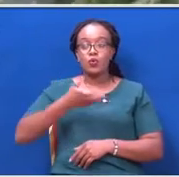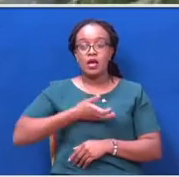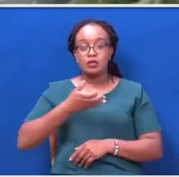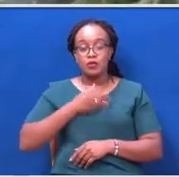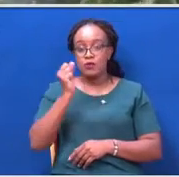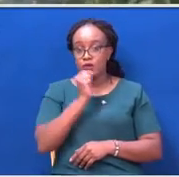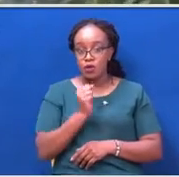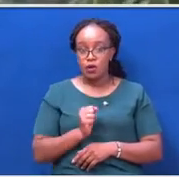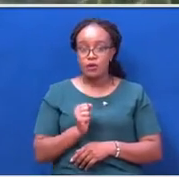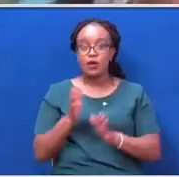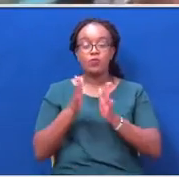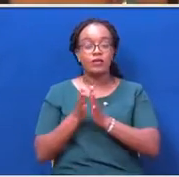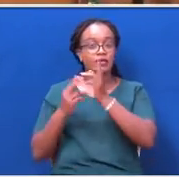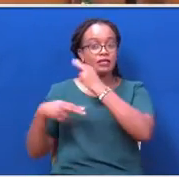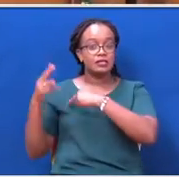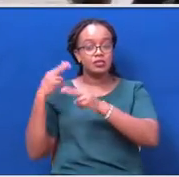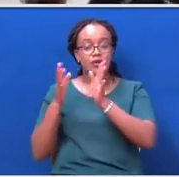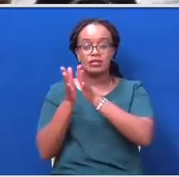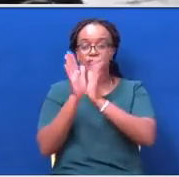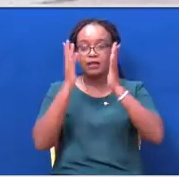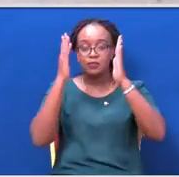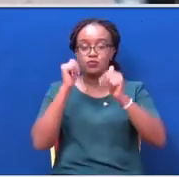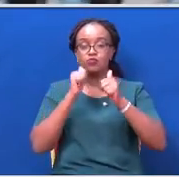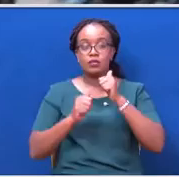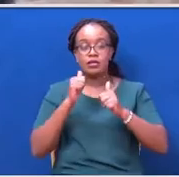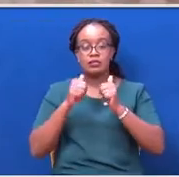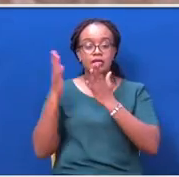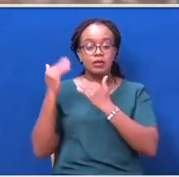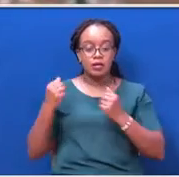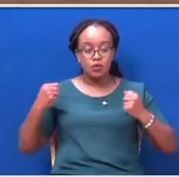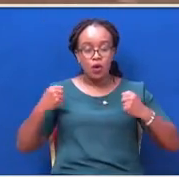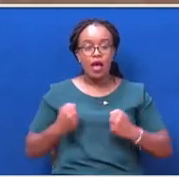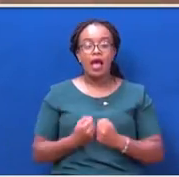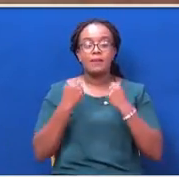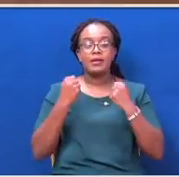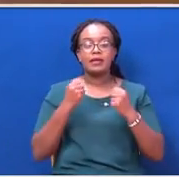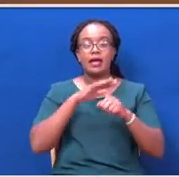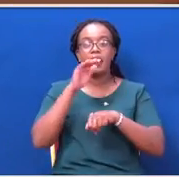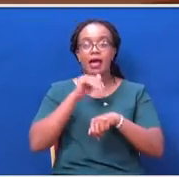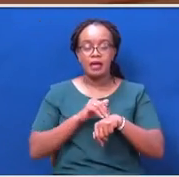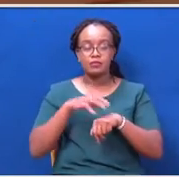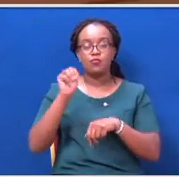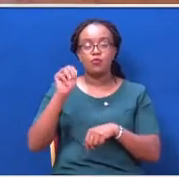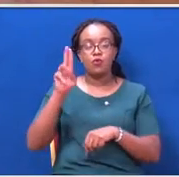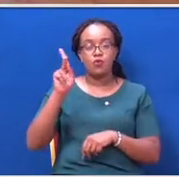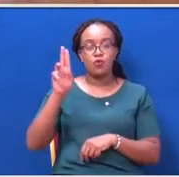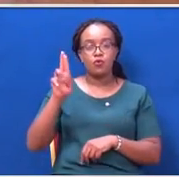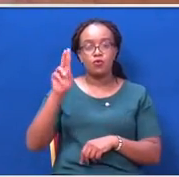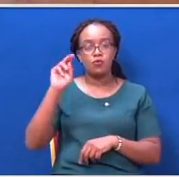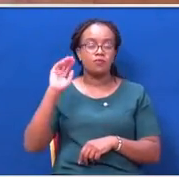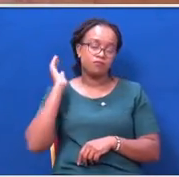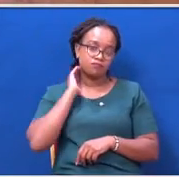Elders following the historic ceremony set to be held at Mukuru wa Nyagathanga Shrine, Murang’a County,